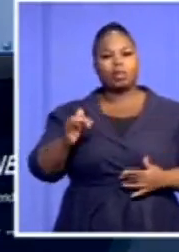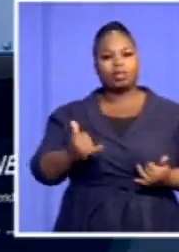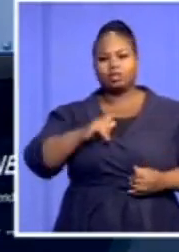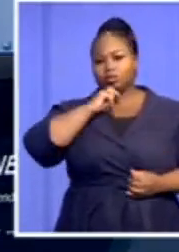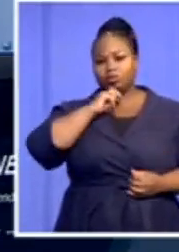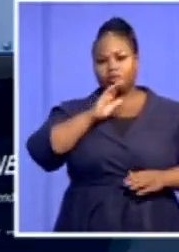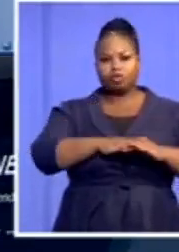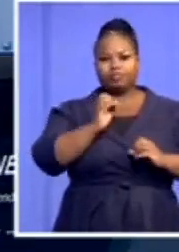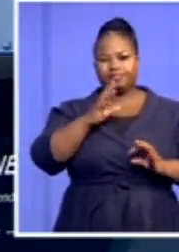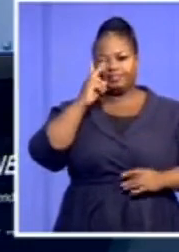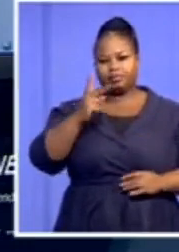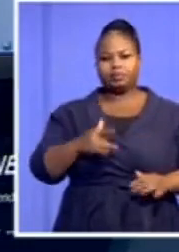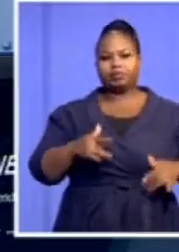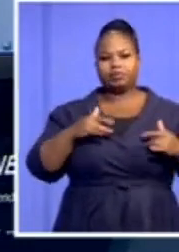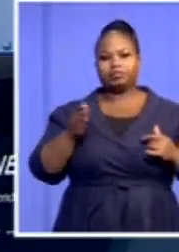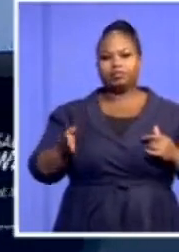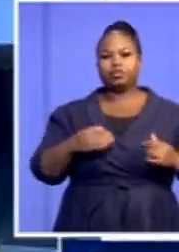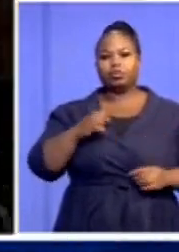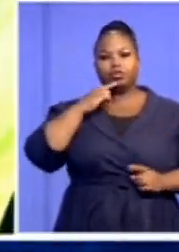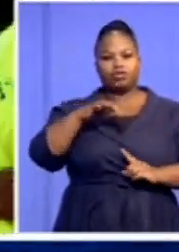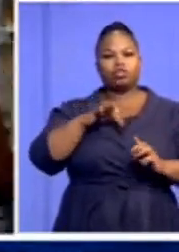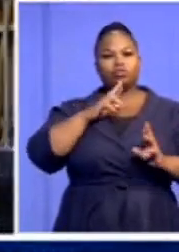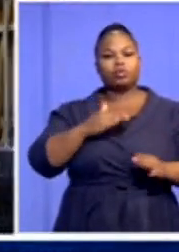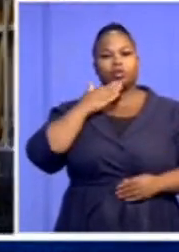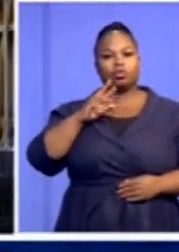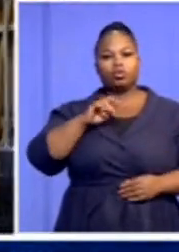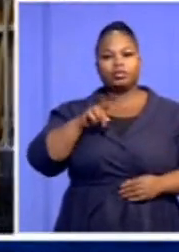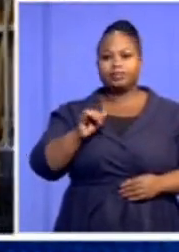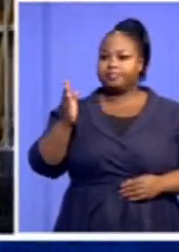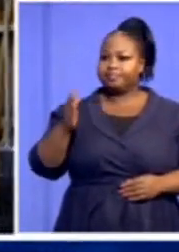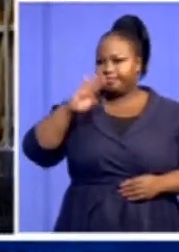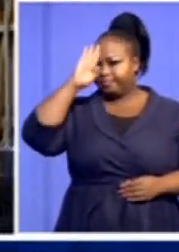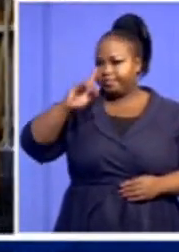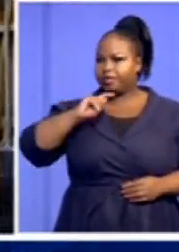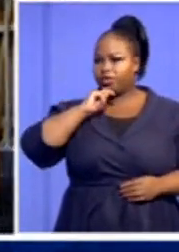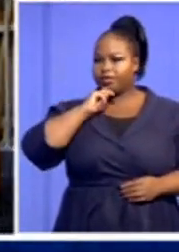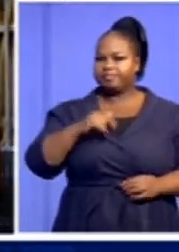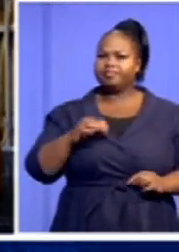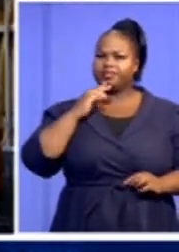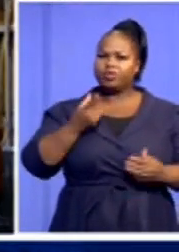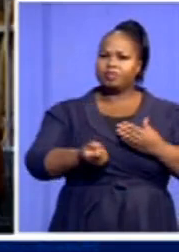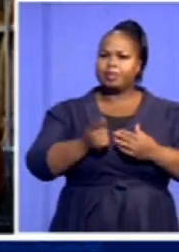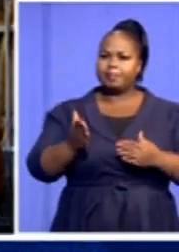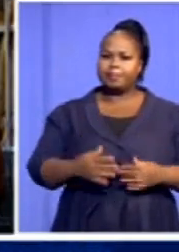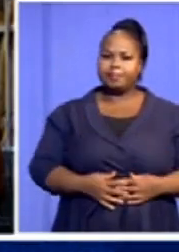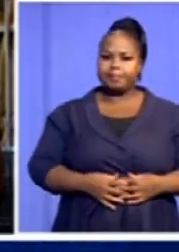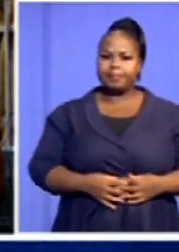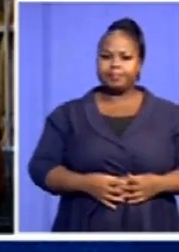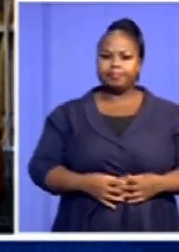environmental reporter, Nozintombi Miya. Nozintombi, a very good day to you. What's the latest from where you are?